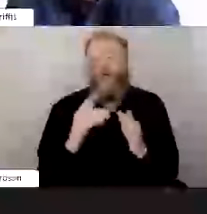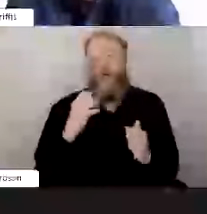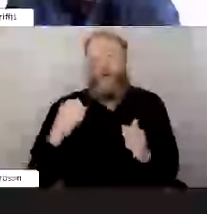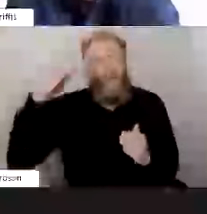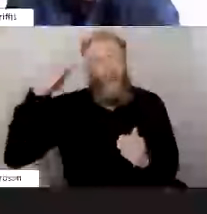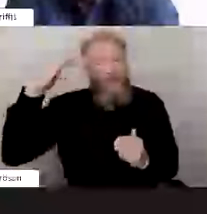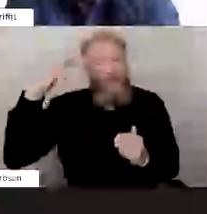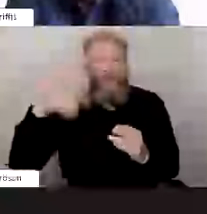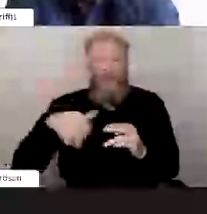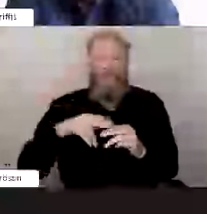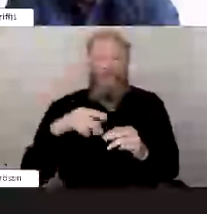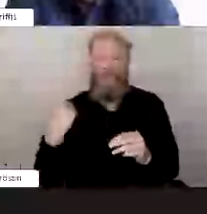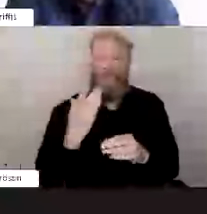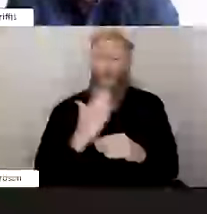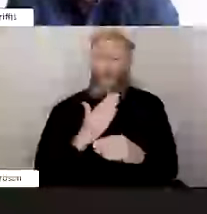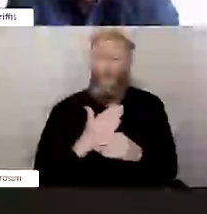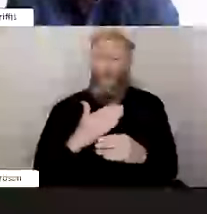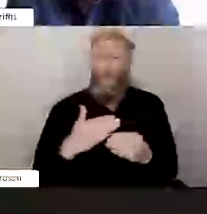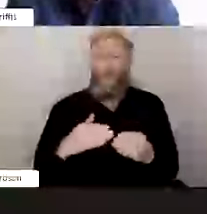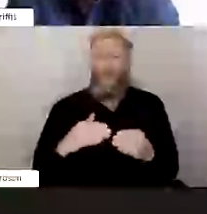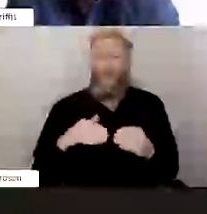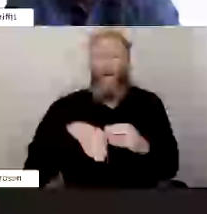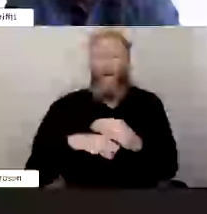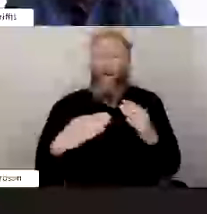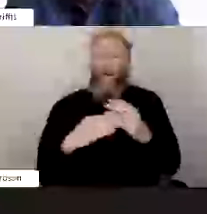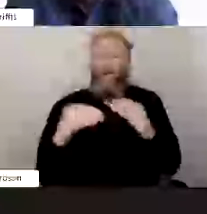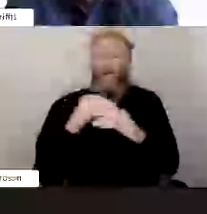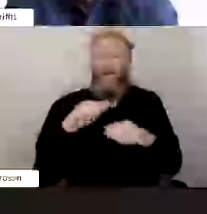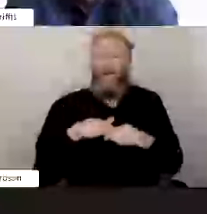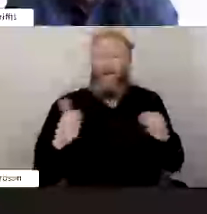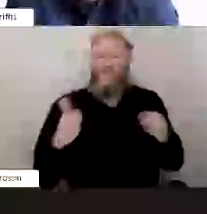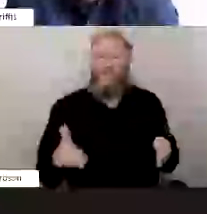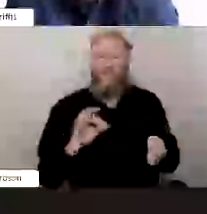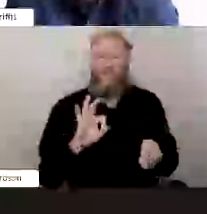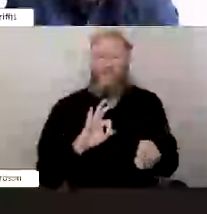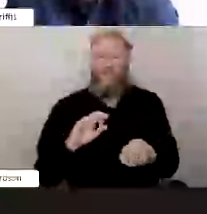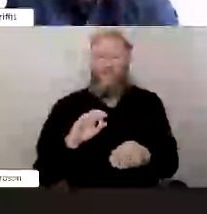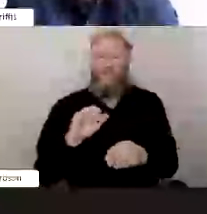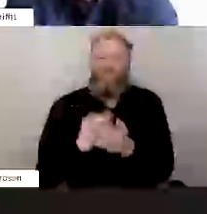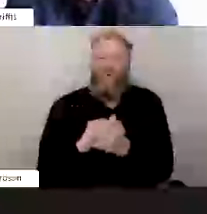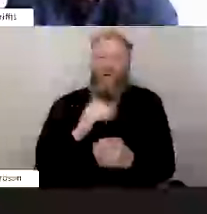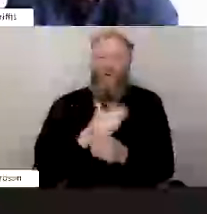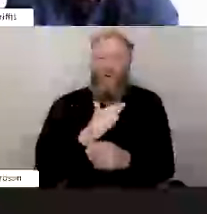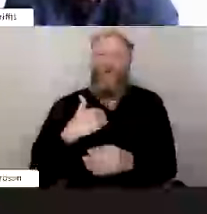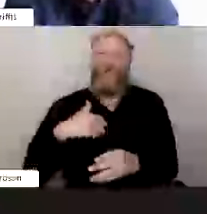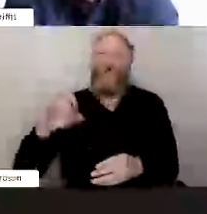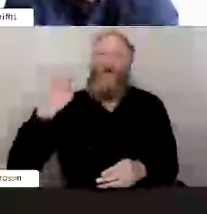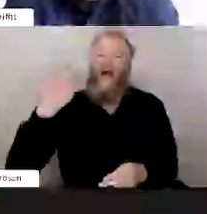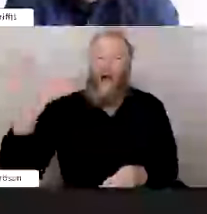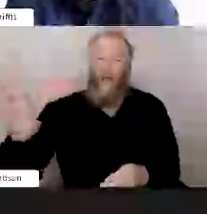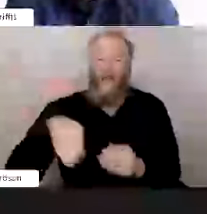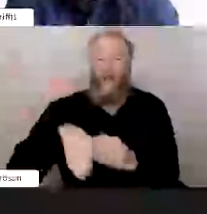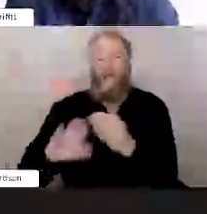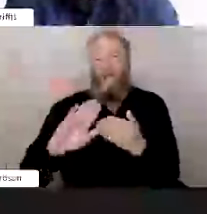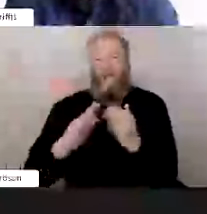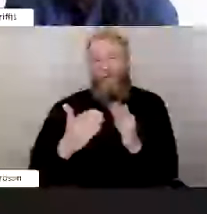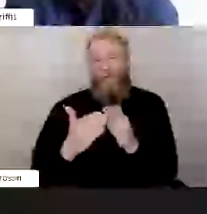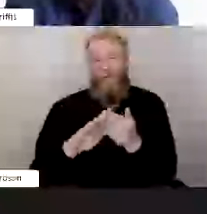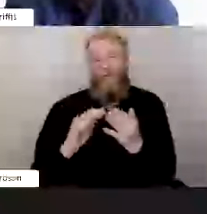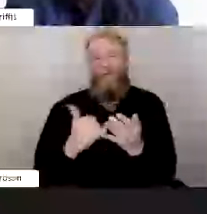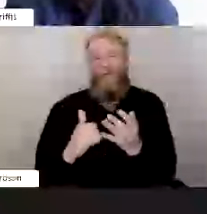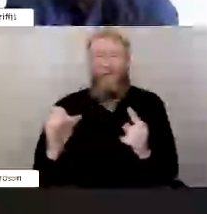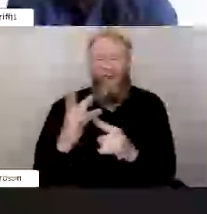desk, we're not doing our job. So we are outreach focused in community. That